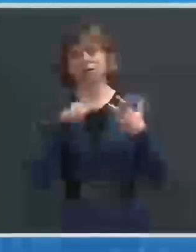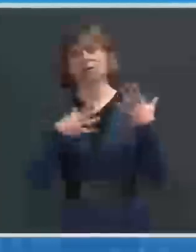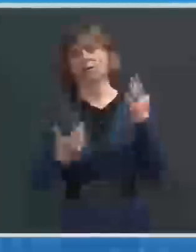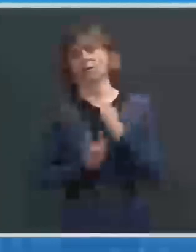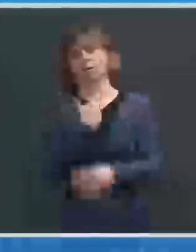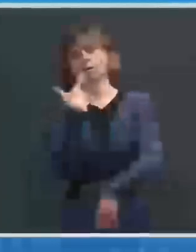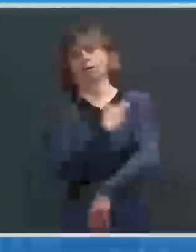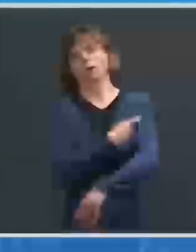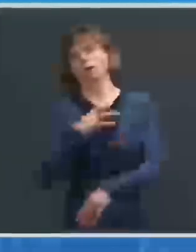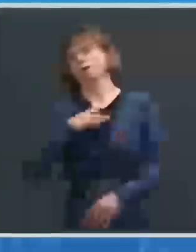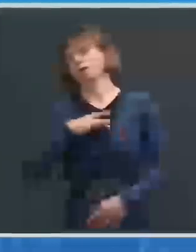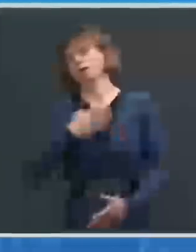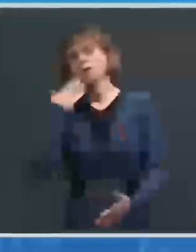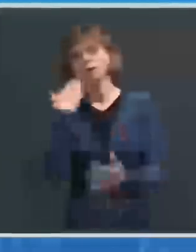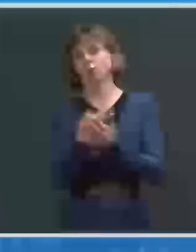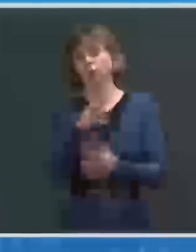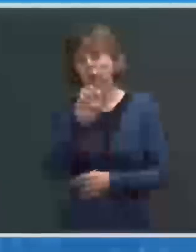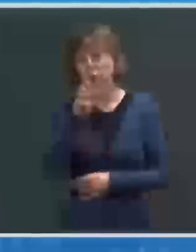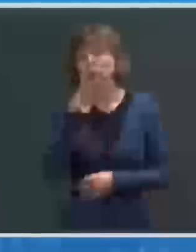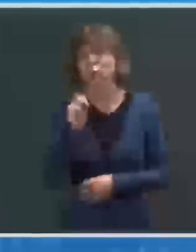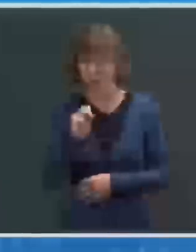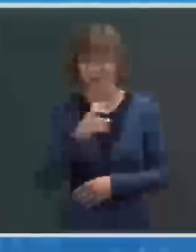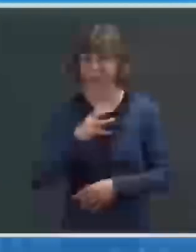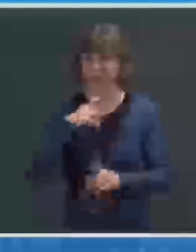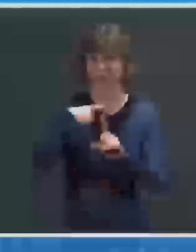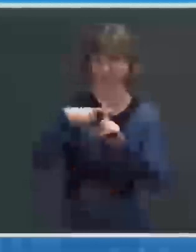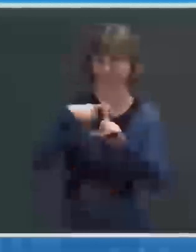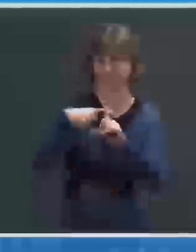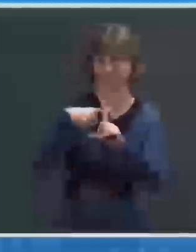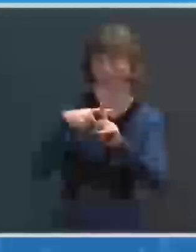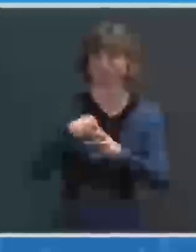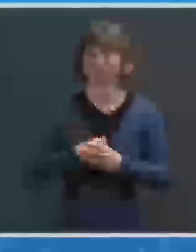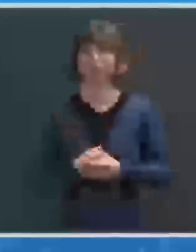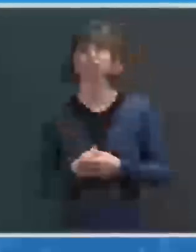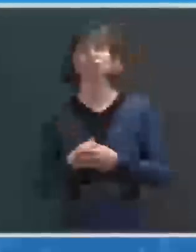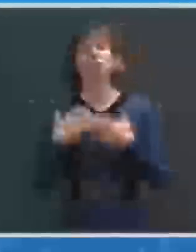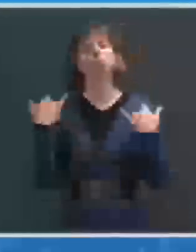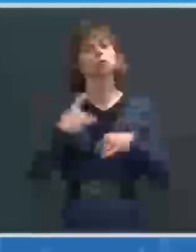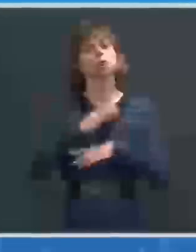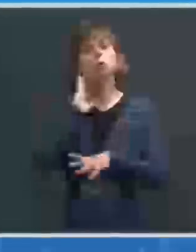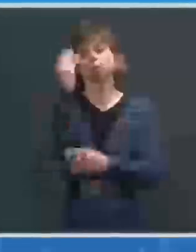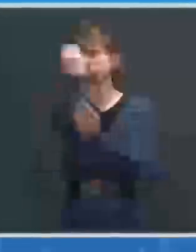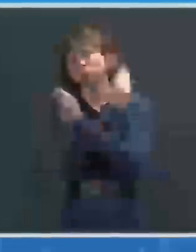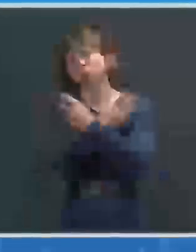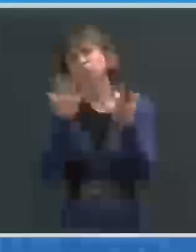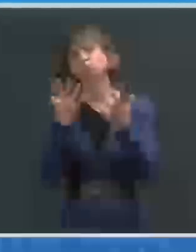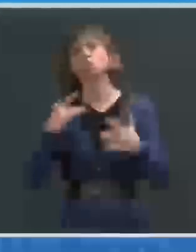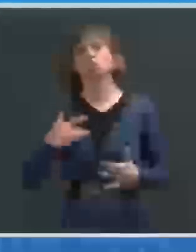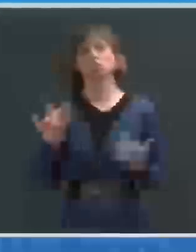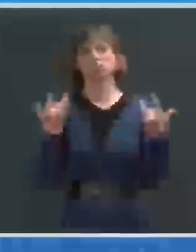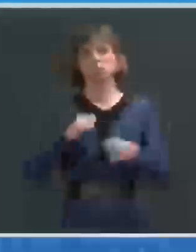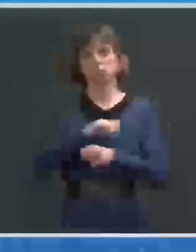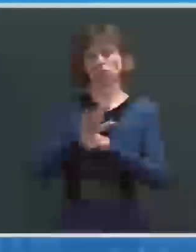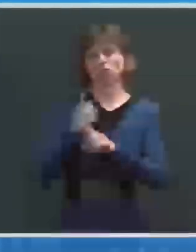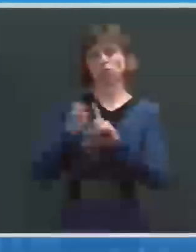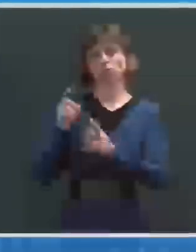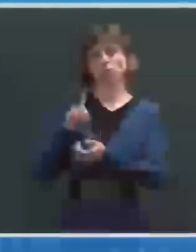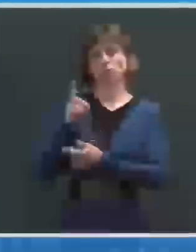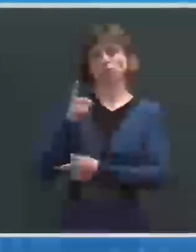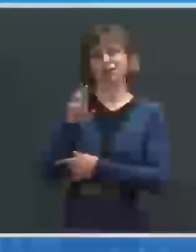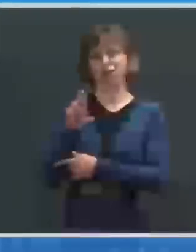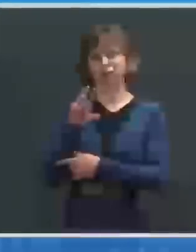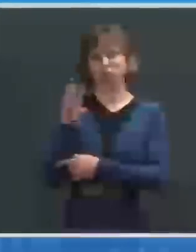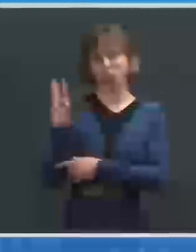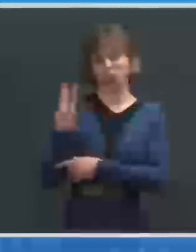a very encouraging development. Today, we'll get a state of the pandemic update from Dr. Walensky. Dr. Fauci and